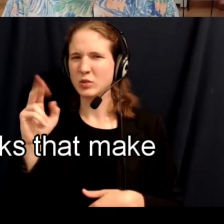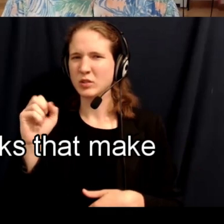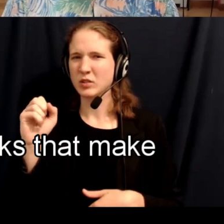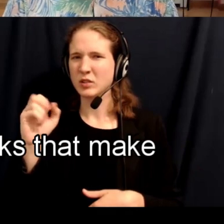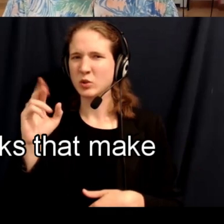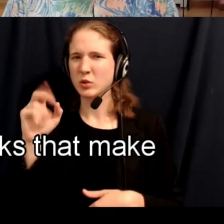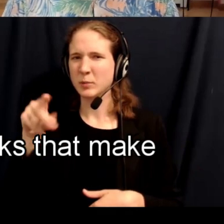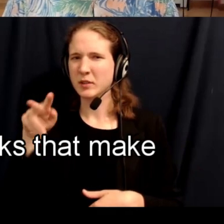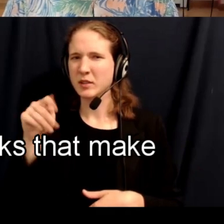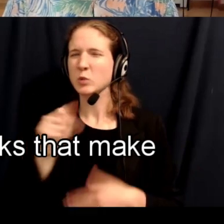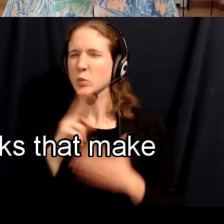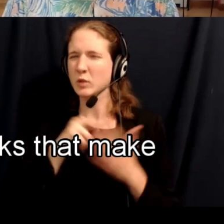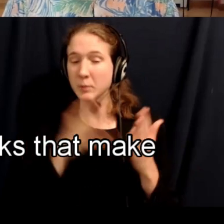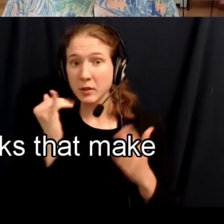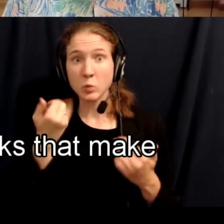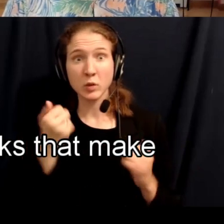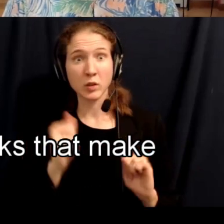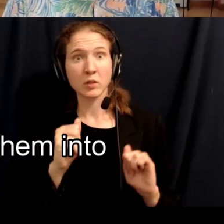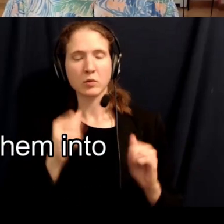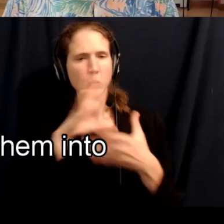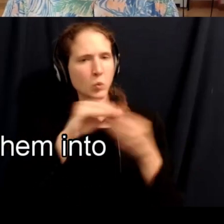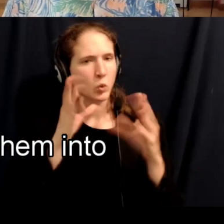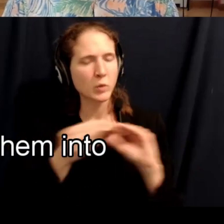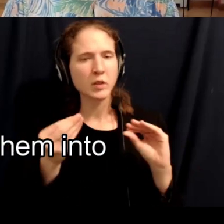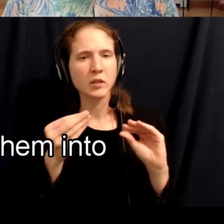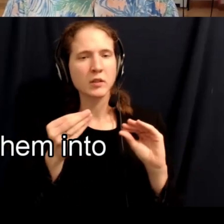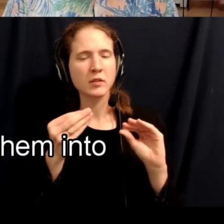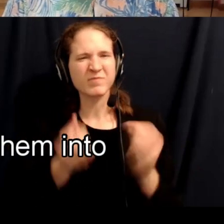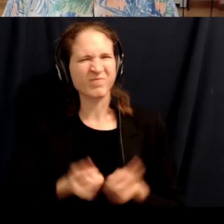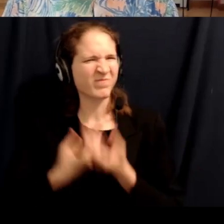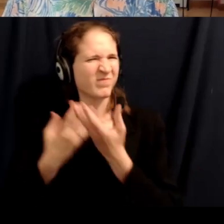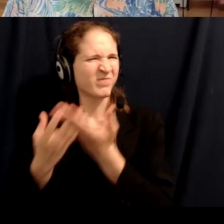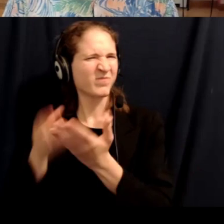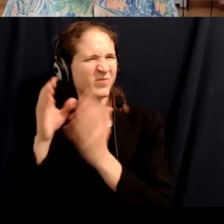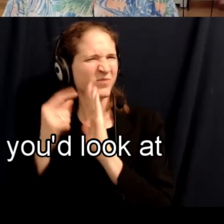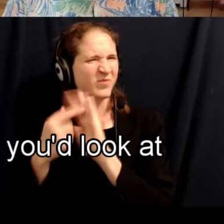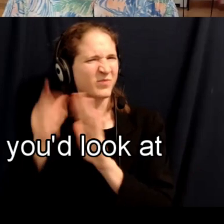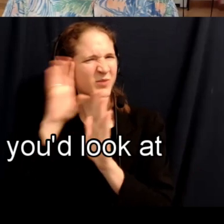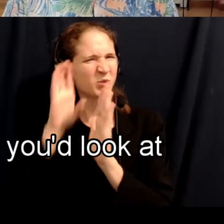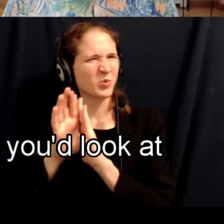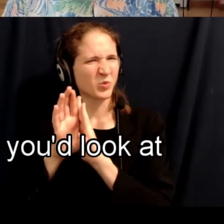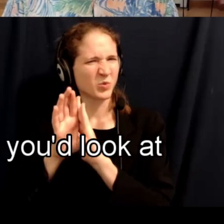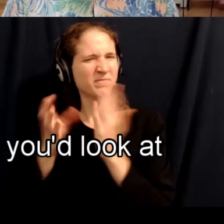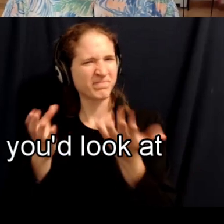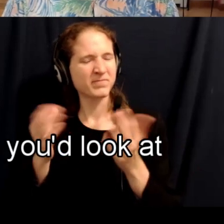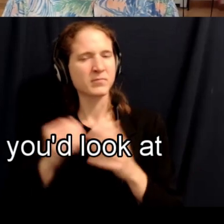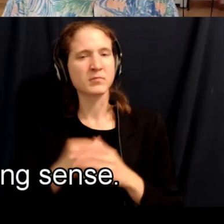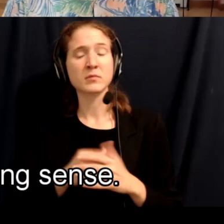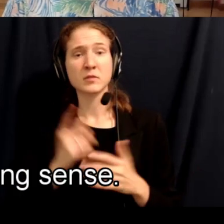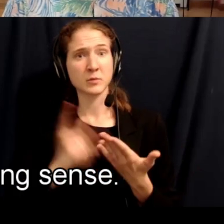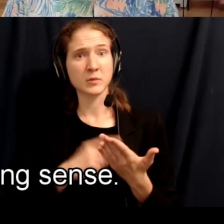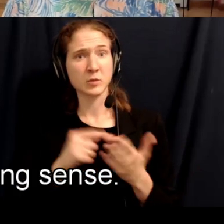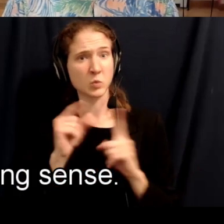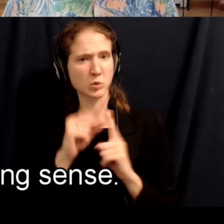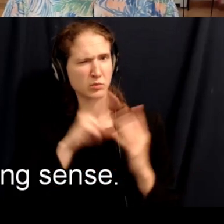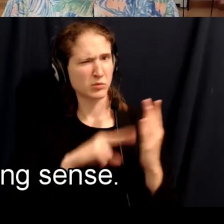these, these parts of these books that make sense to be able to translate them into illustrations. And there were times when you'd look at the words and say,